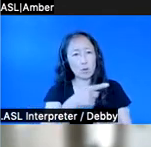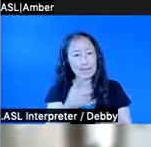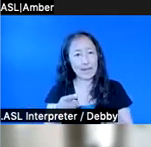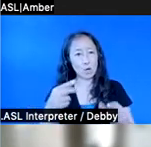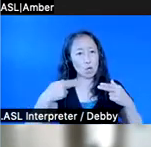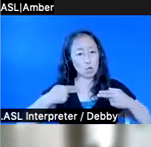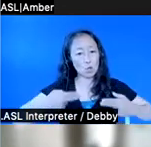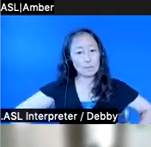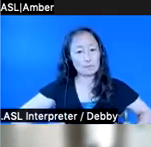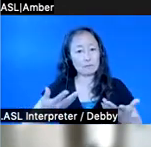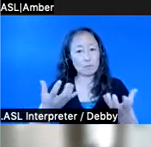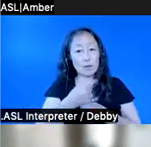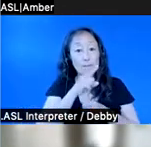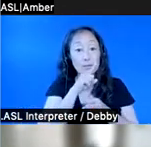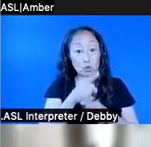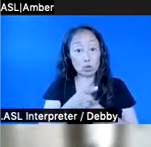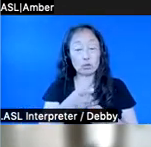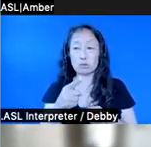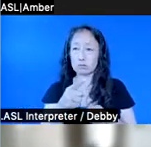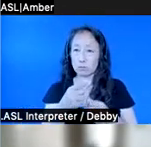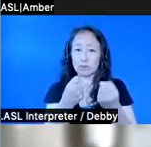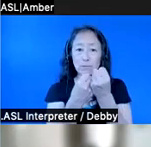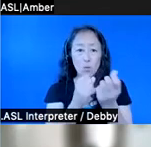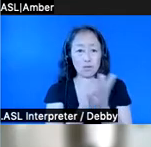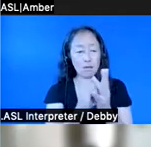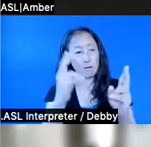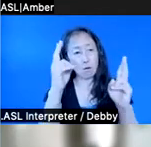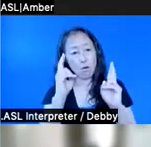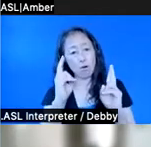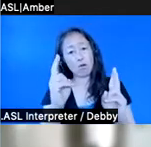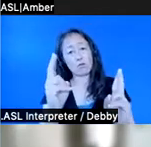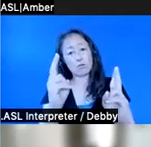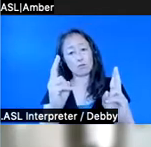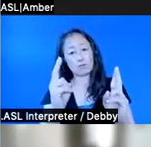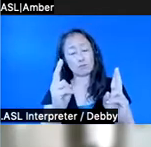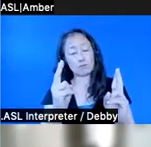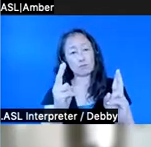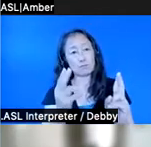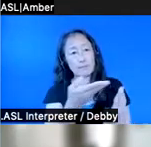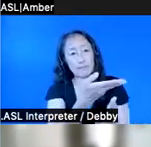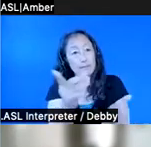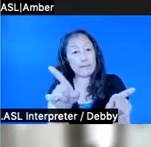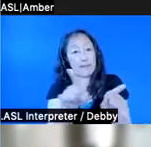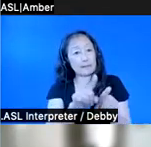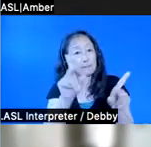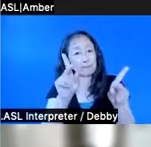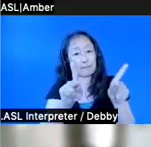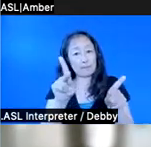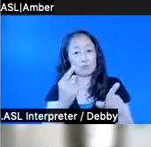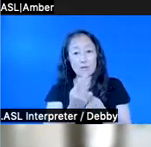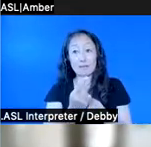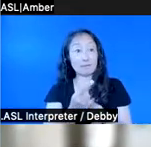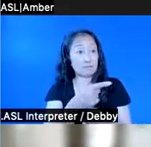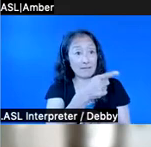to make sure we really uphold that and honor them as people, right? They're